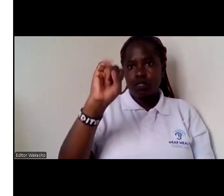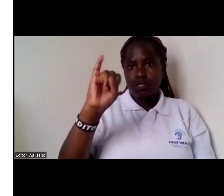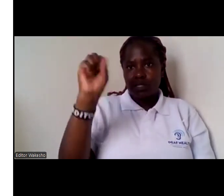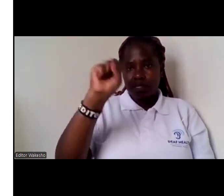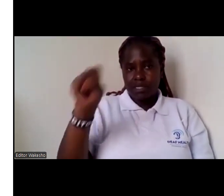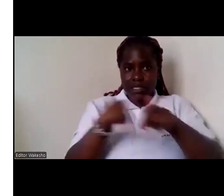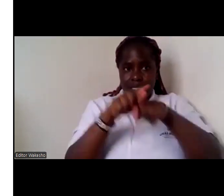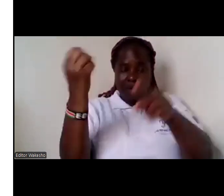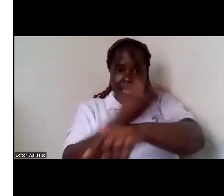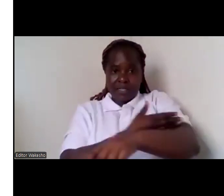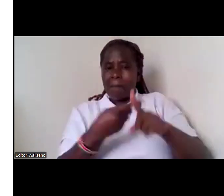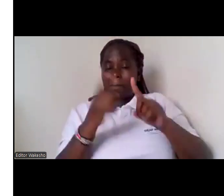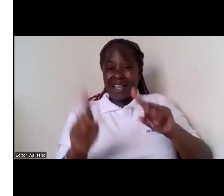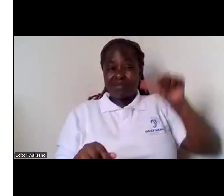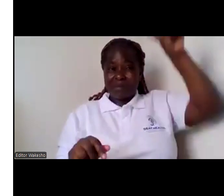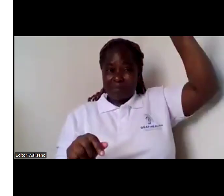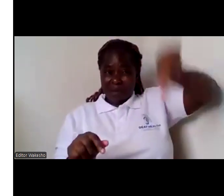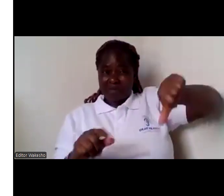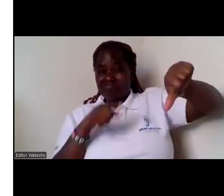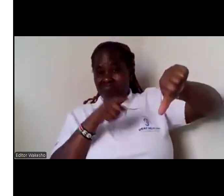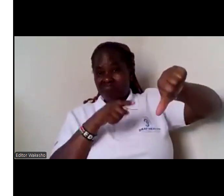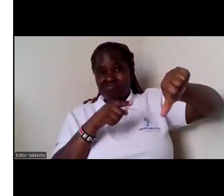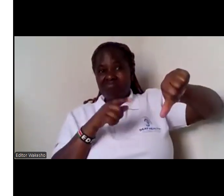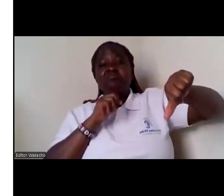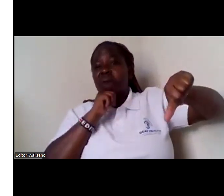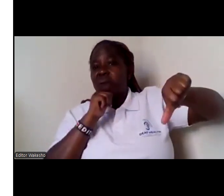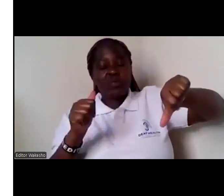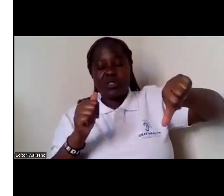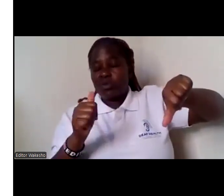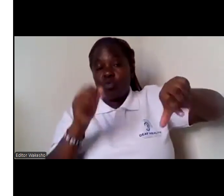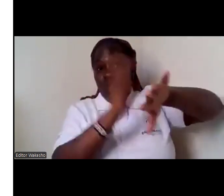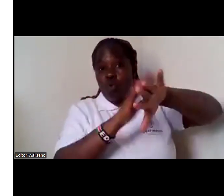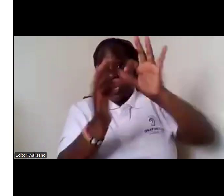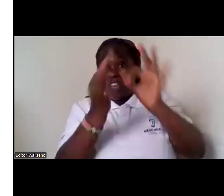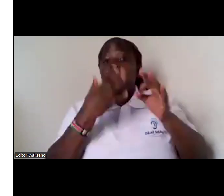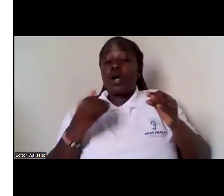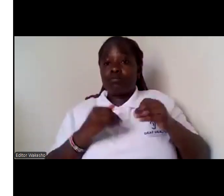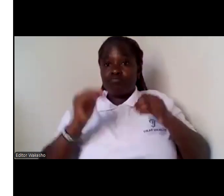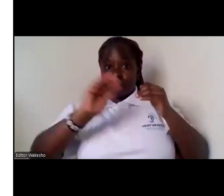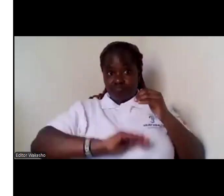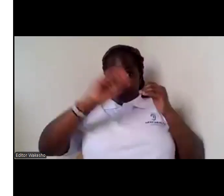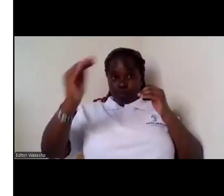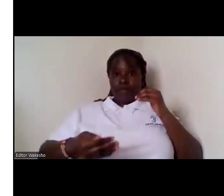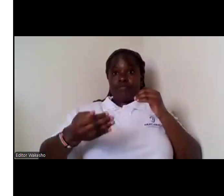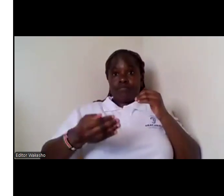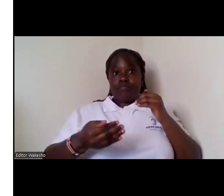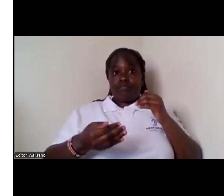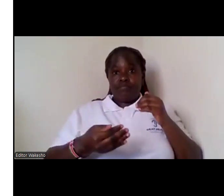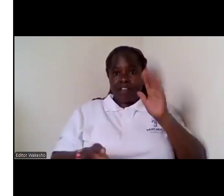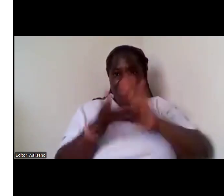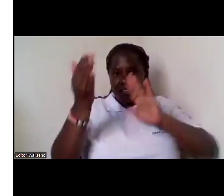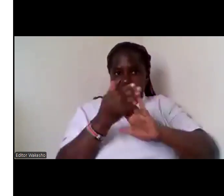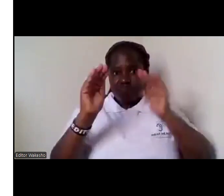major disadvantage is that it is not a method recommended if you want to get pregnant quickly,